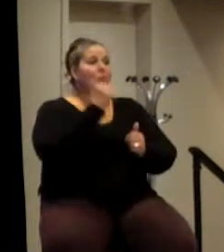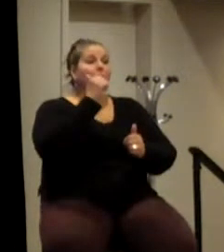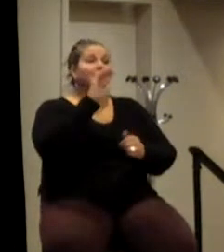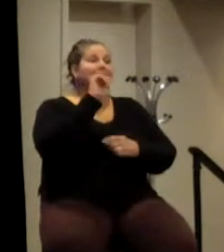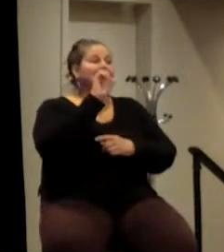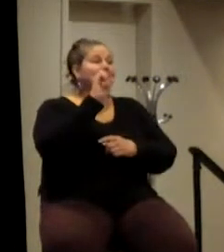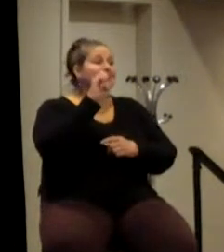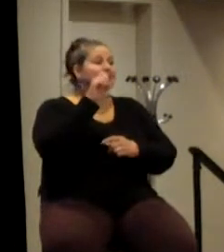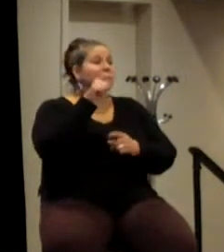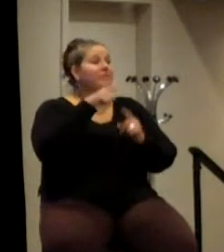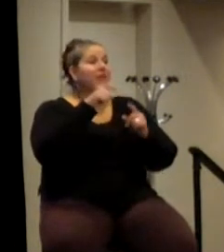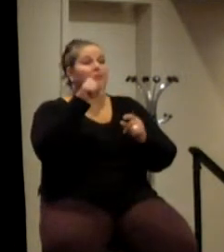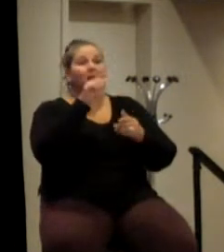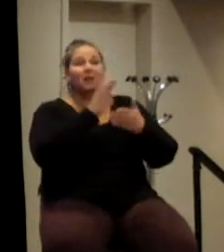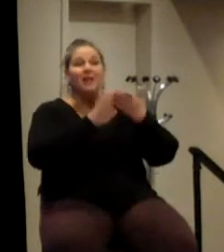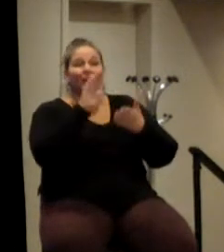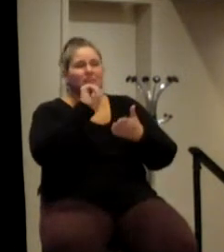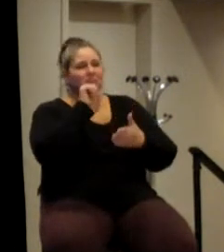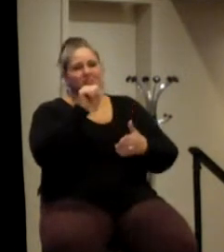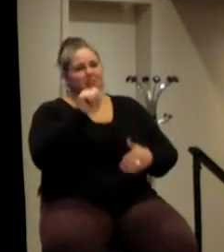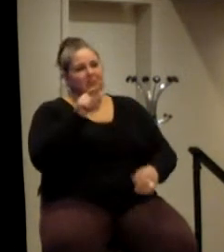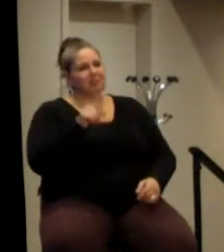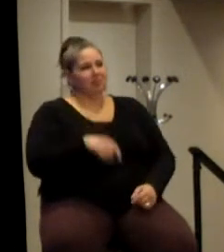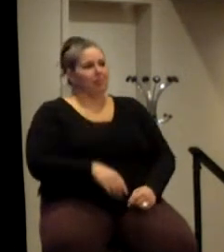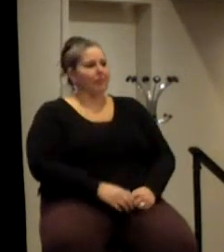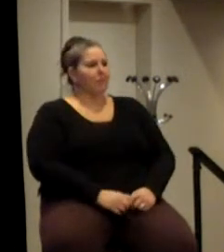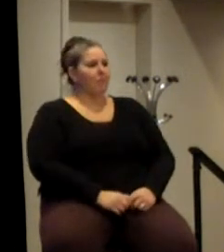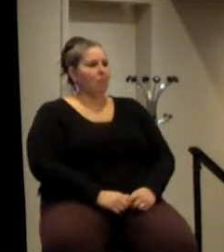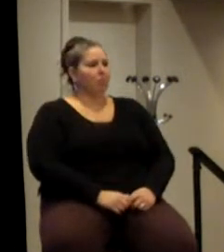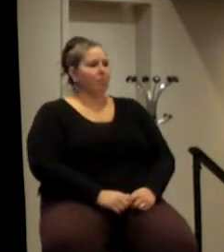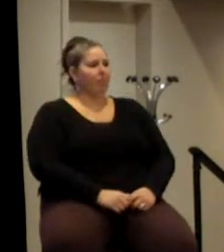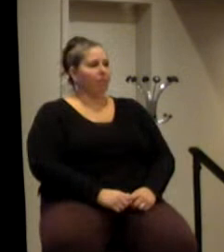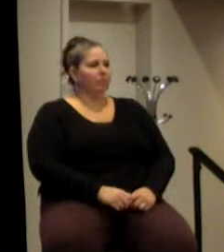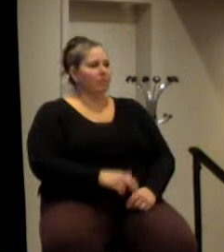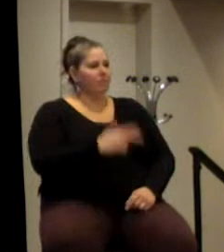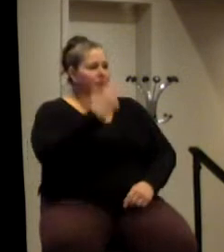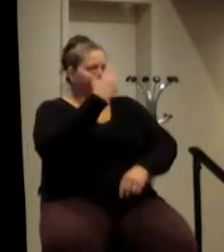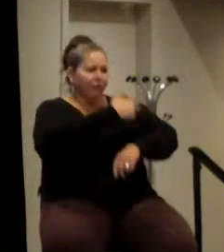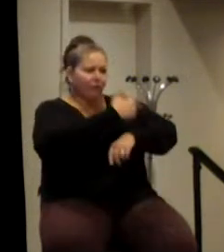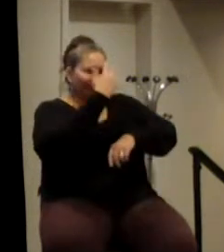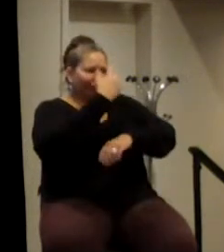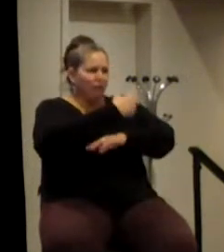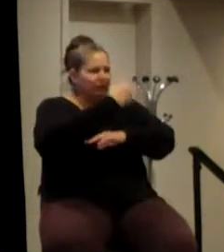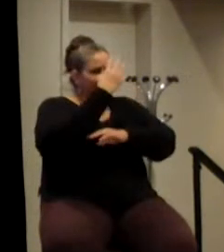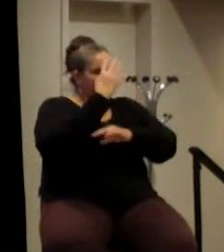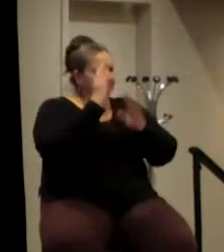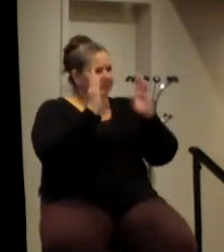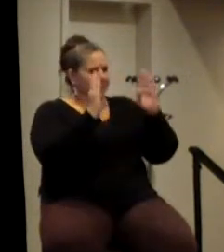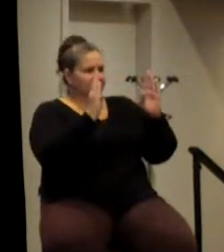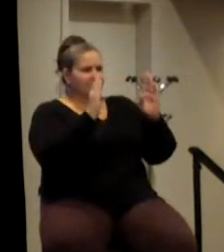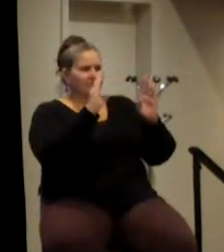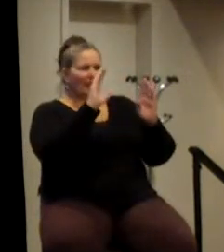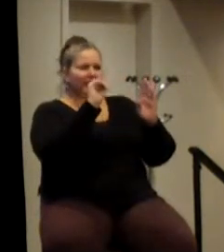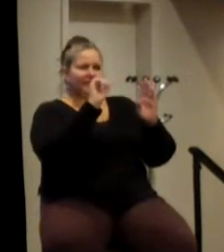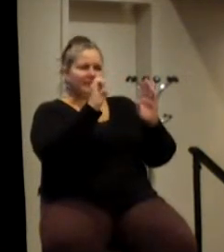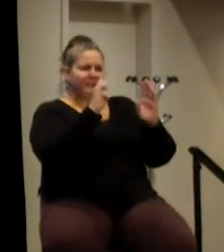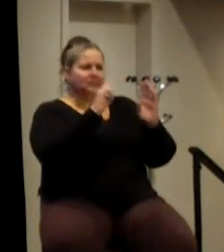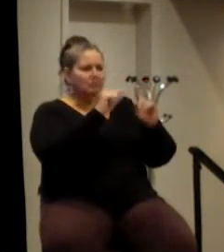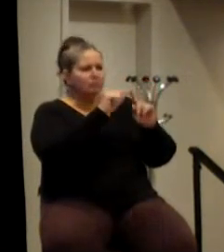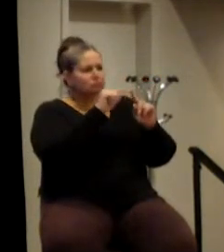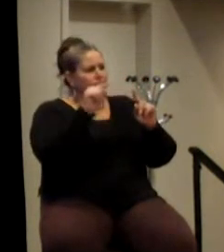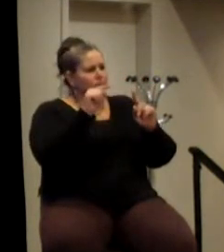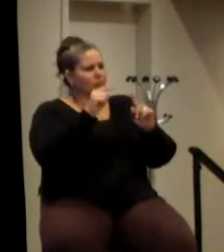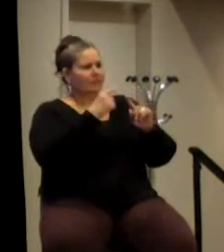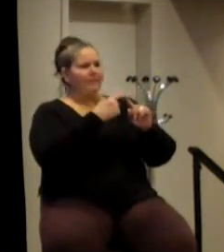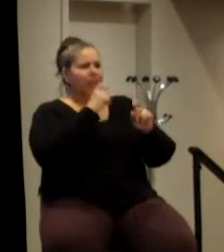colleges. There was 3 or 4 days where I think the cases did have, there were significant cases out of